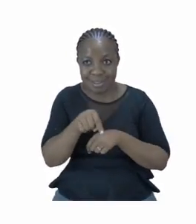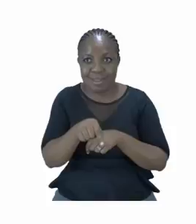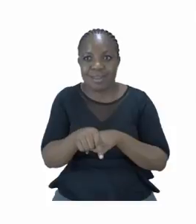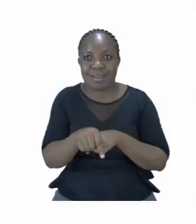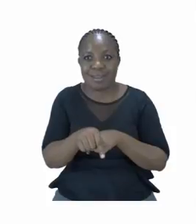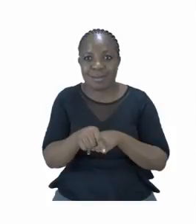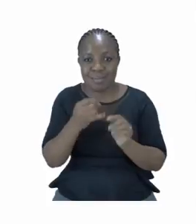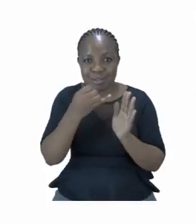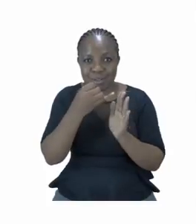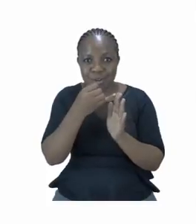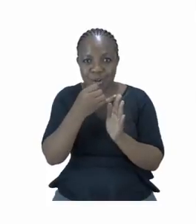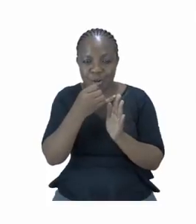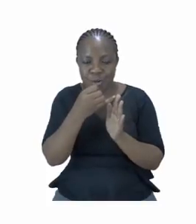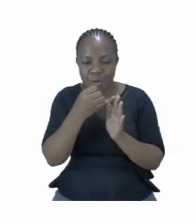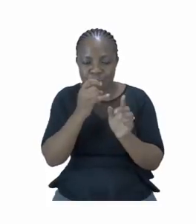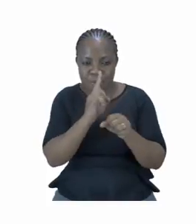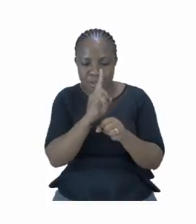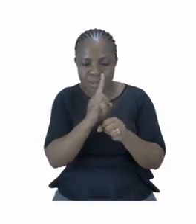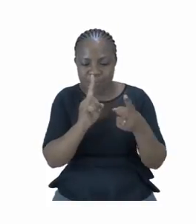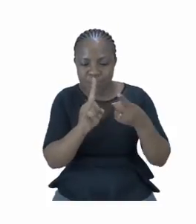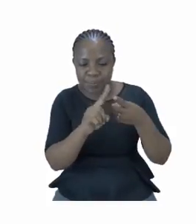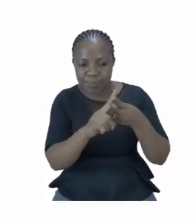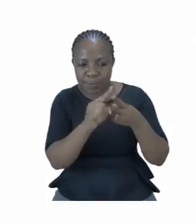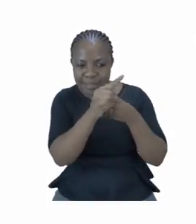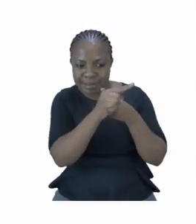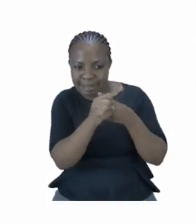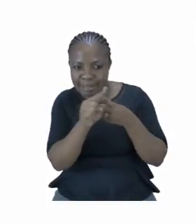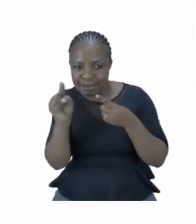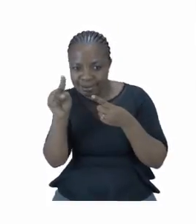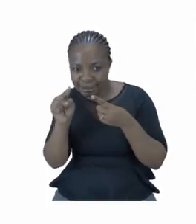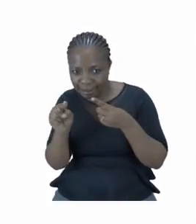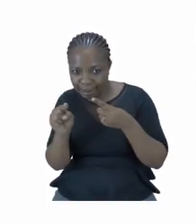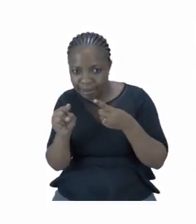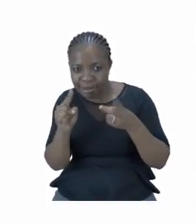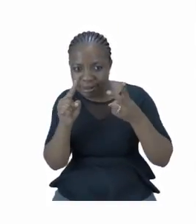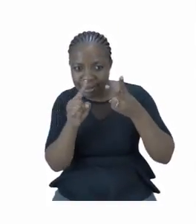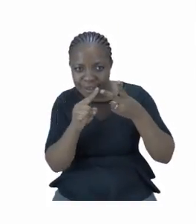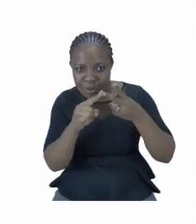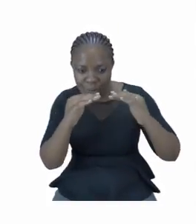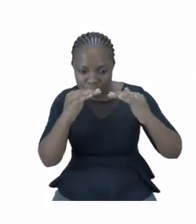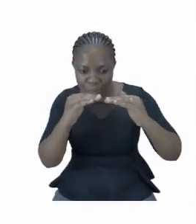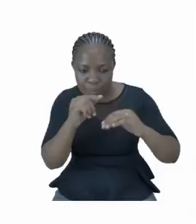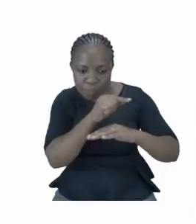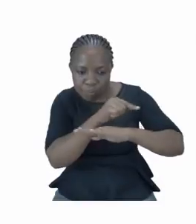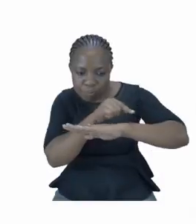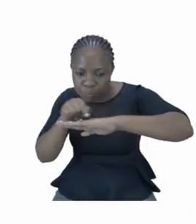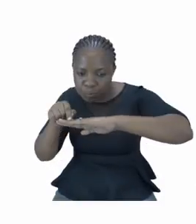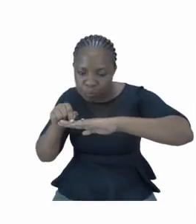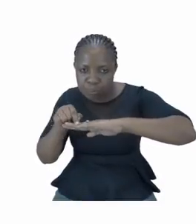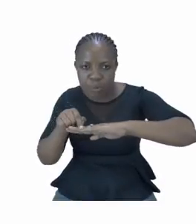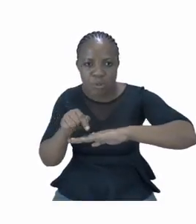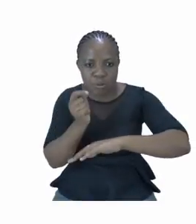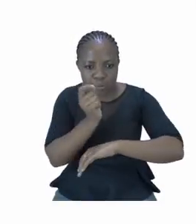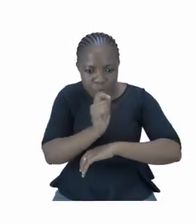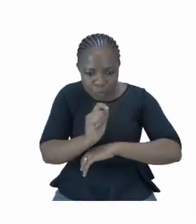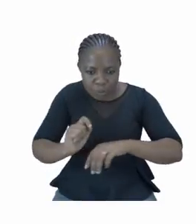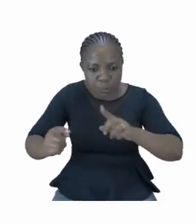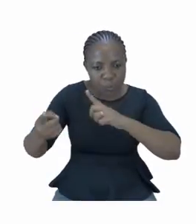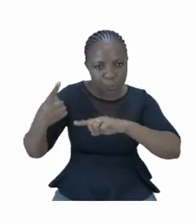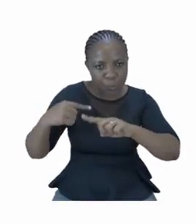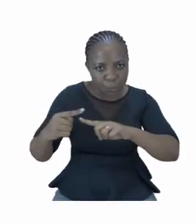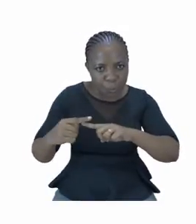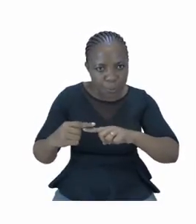correctly. And then the last thing you're going to do is draw a picture to show the ending of